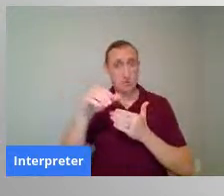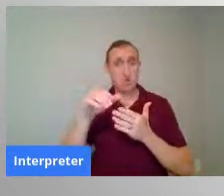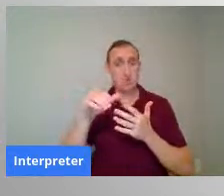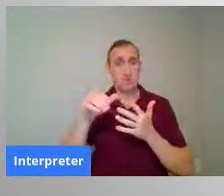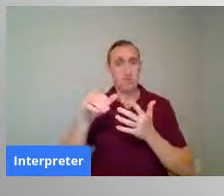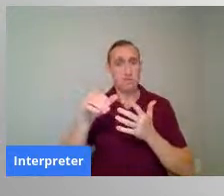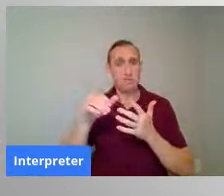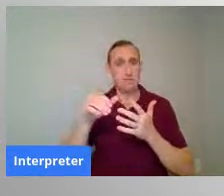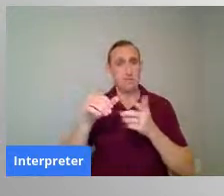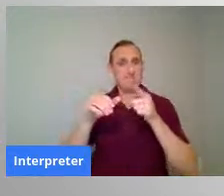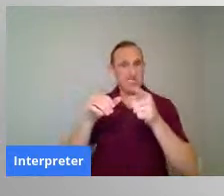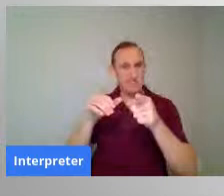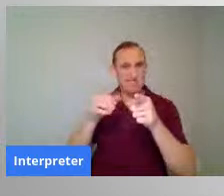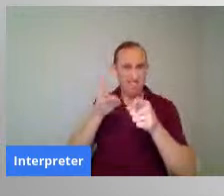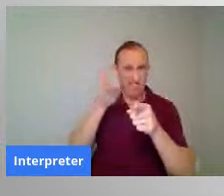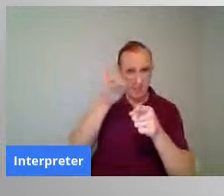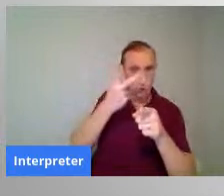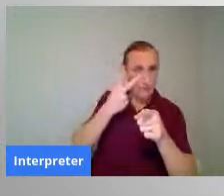our statement of revenue.